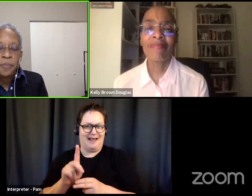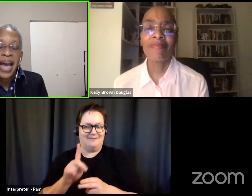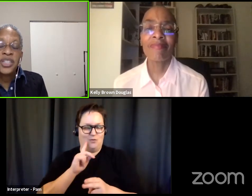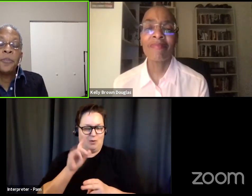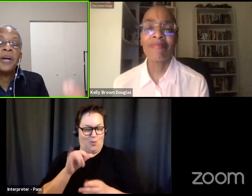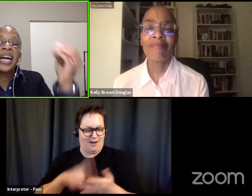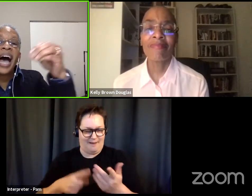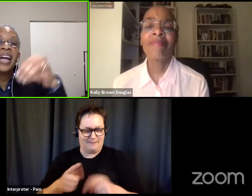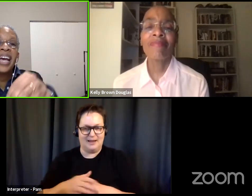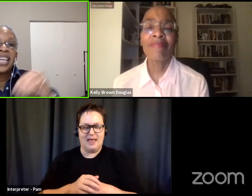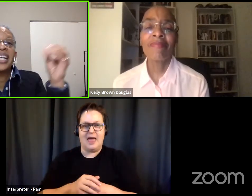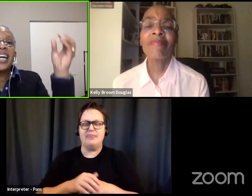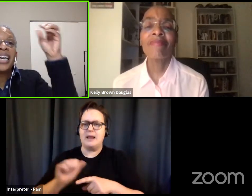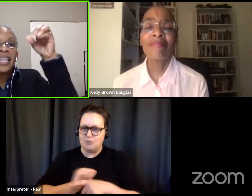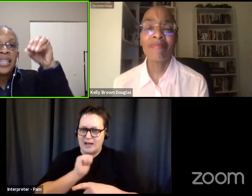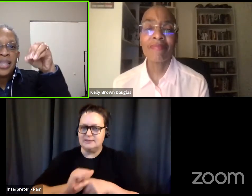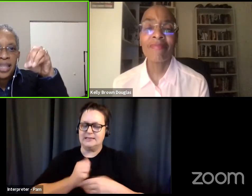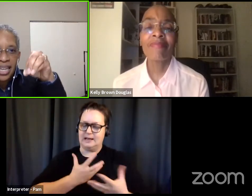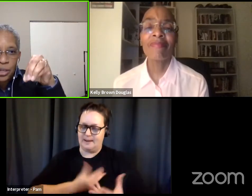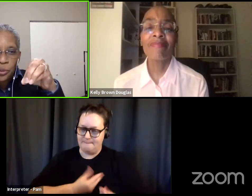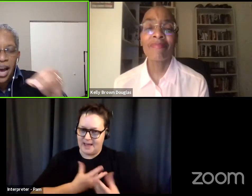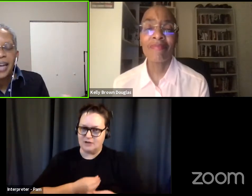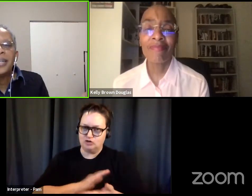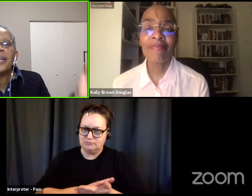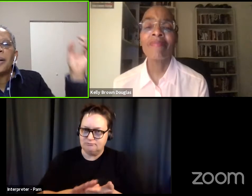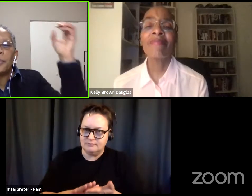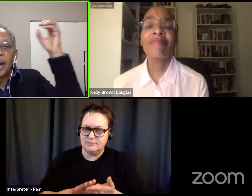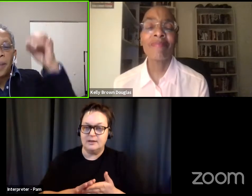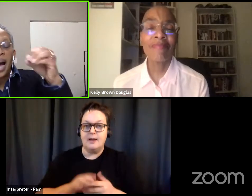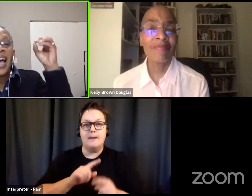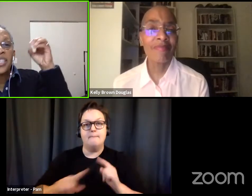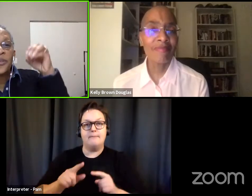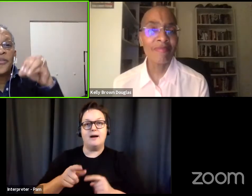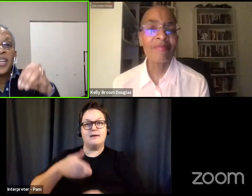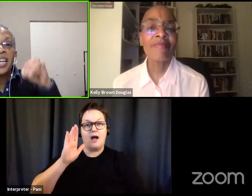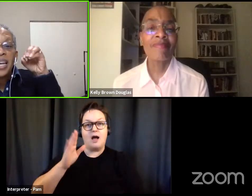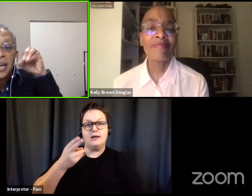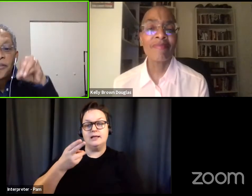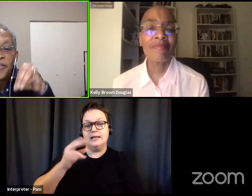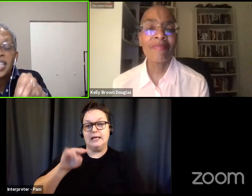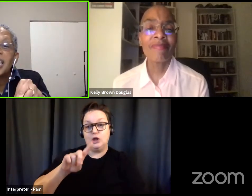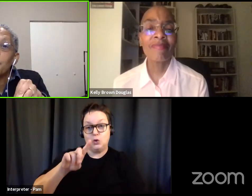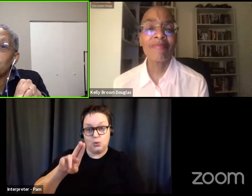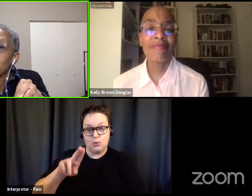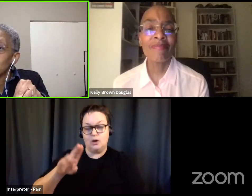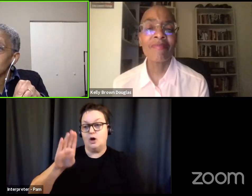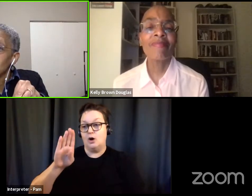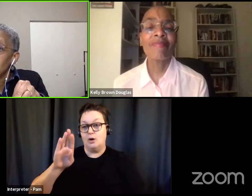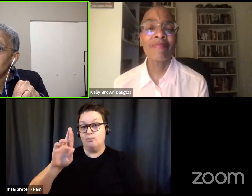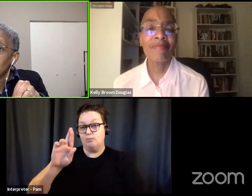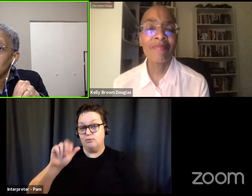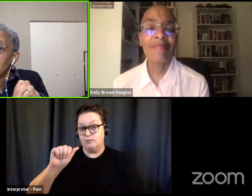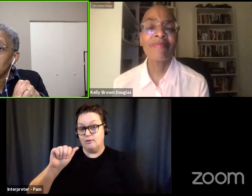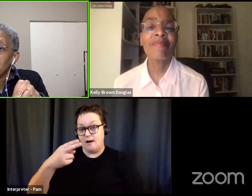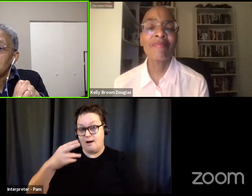practicing compassion. But God has, the Hindu God, Brahma, has to visit him first.